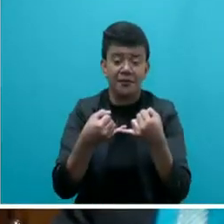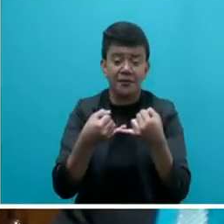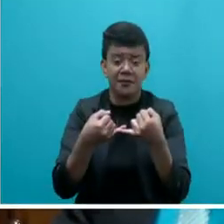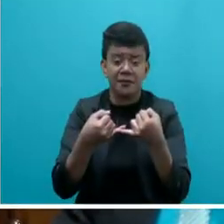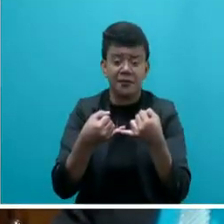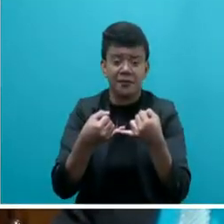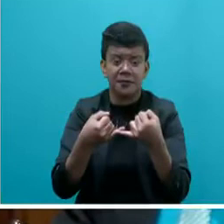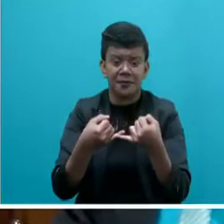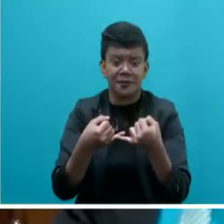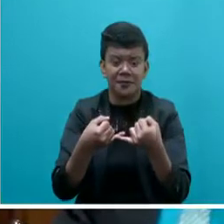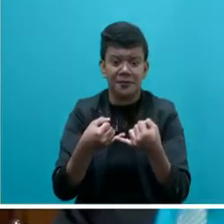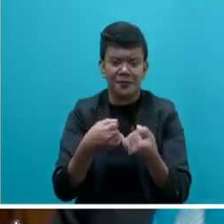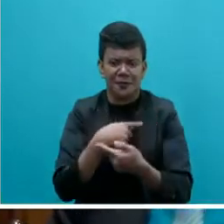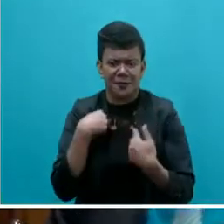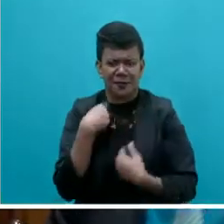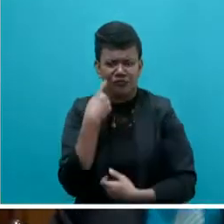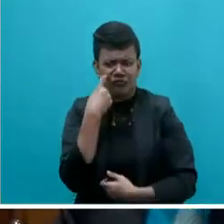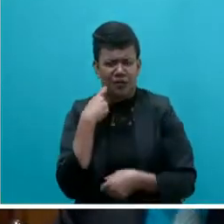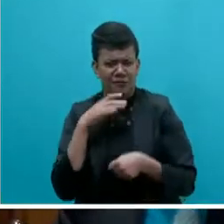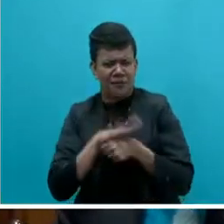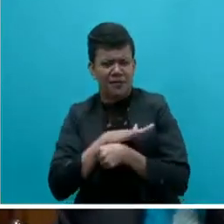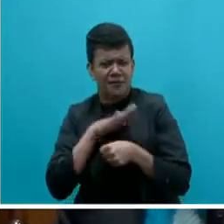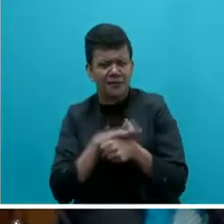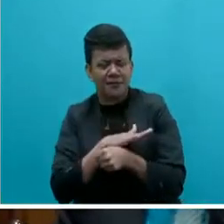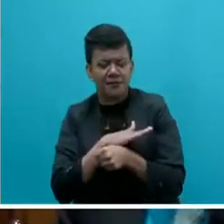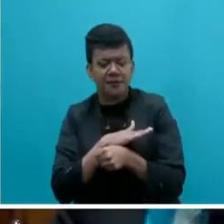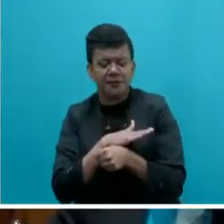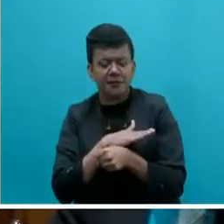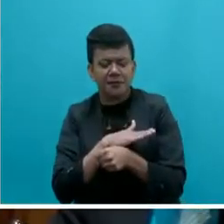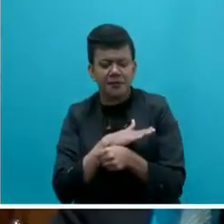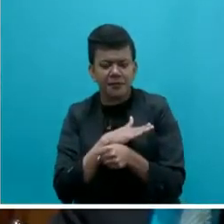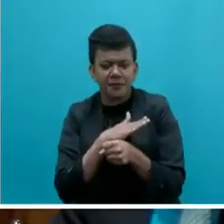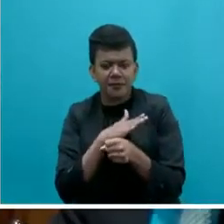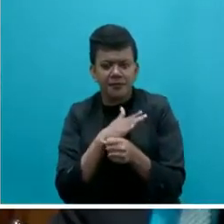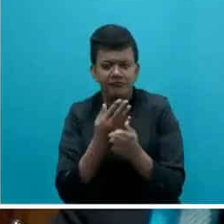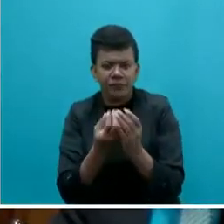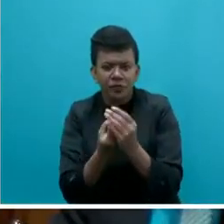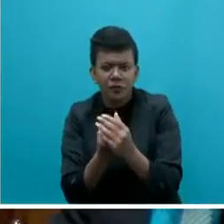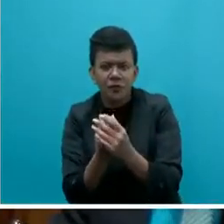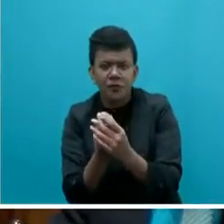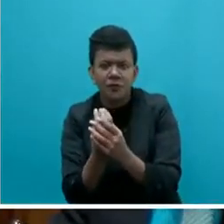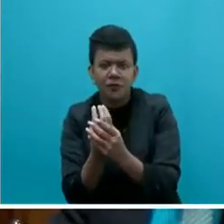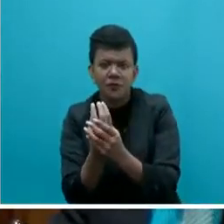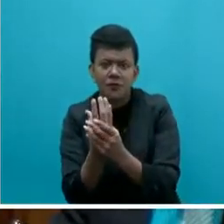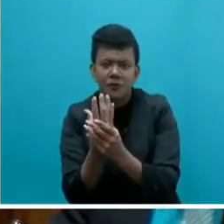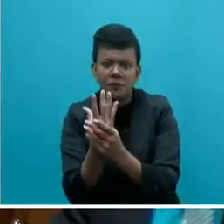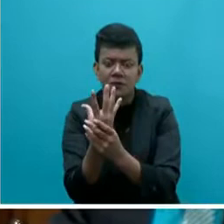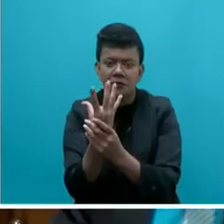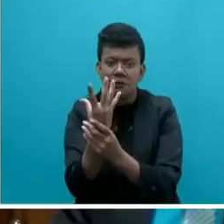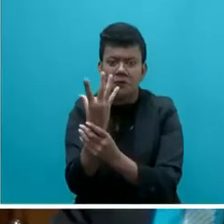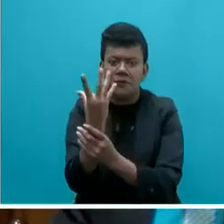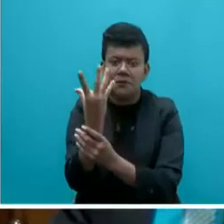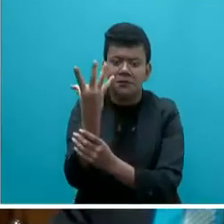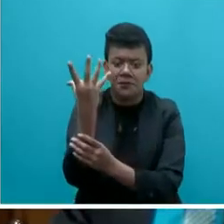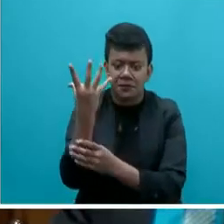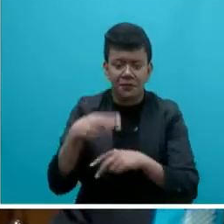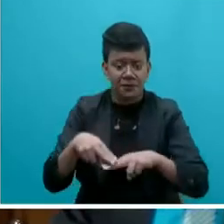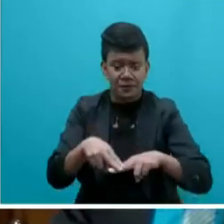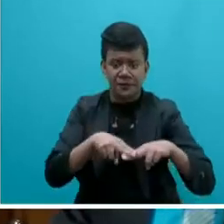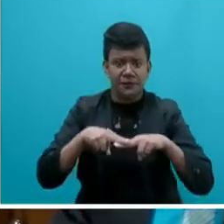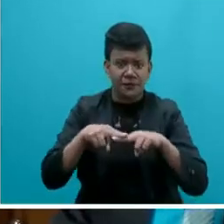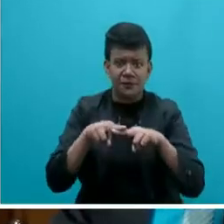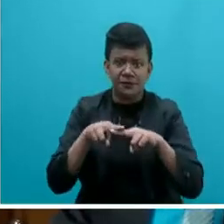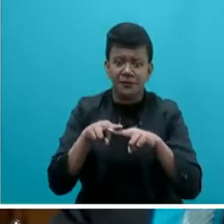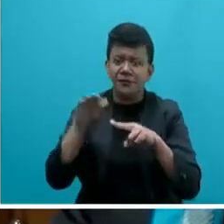world and in the Pacific where we thrive and flourish. Honourable Speaker, say our nation, Fiji, is home to one of the most enterprising cultures on